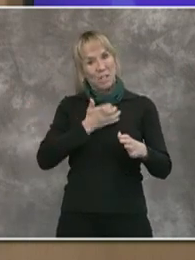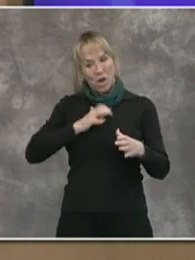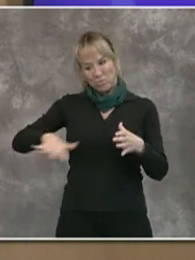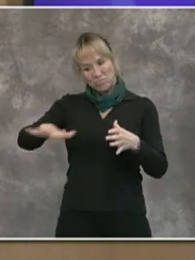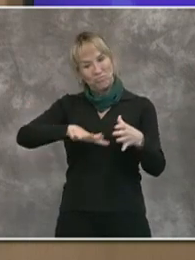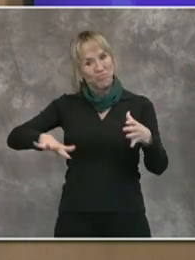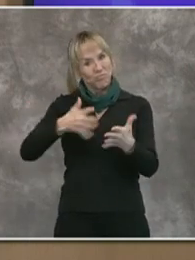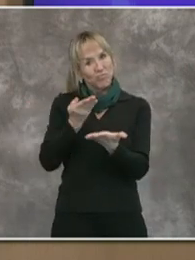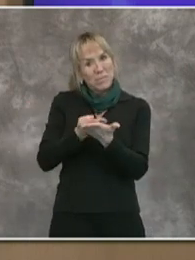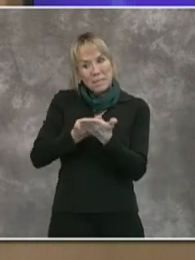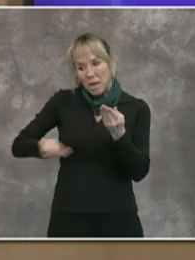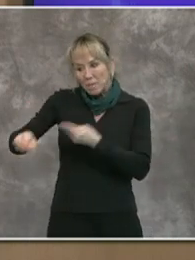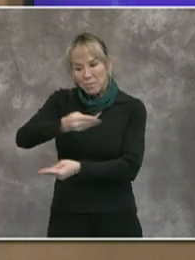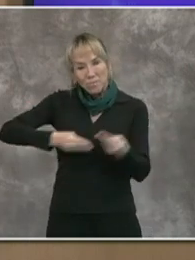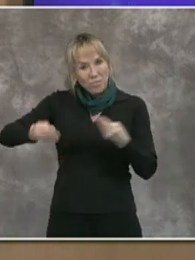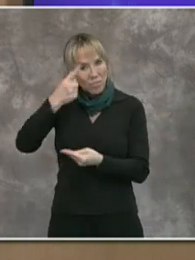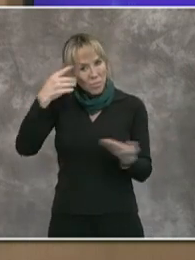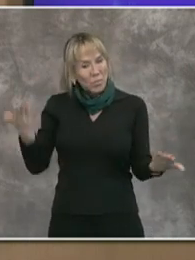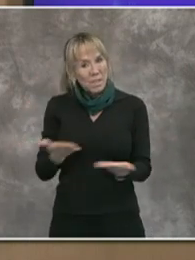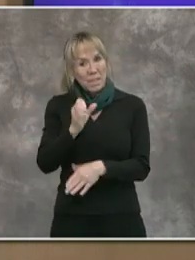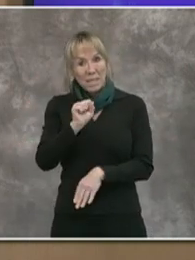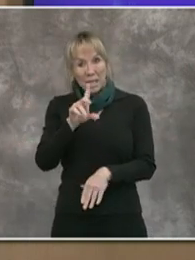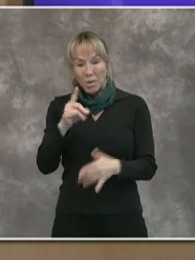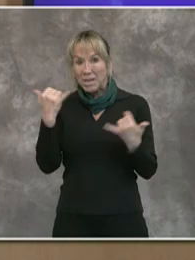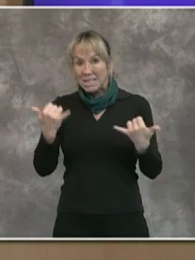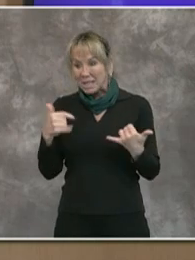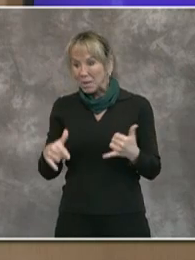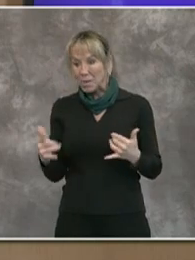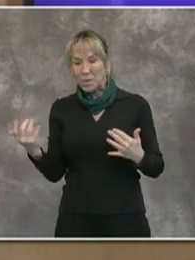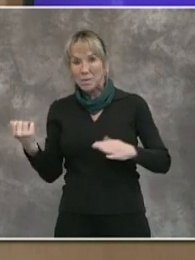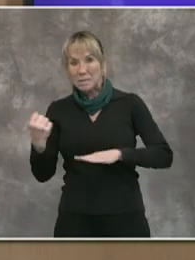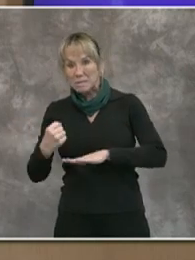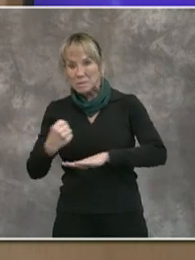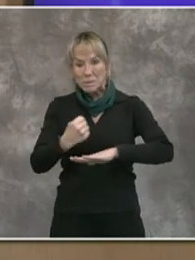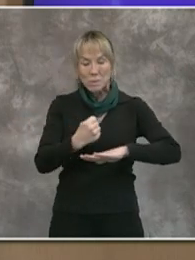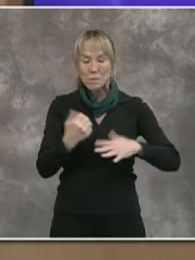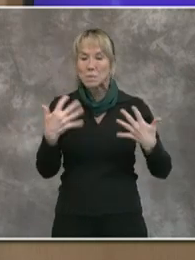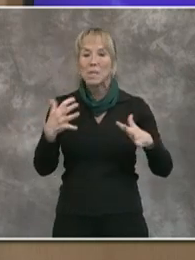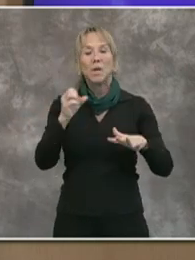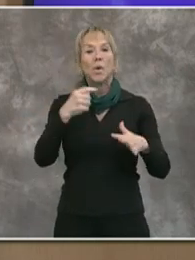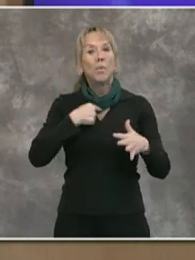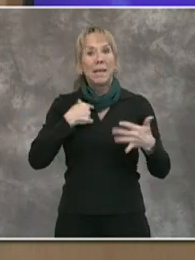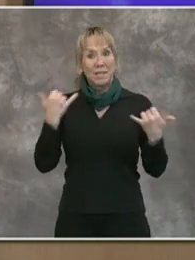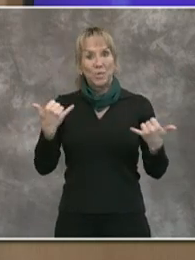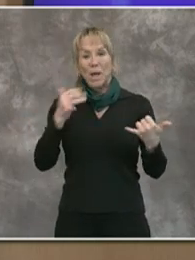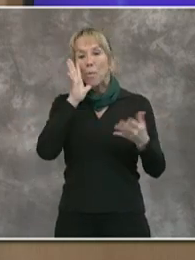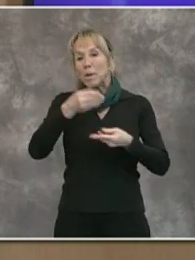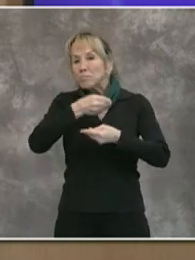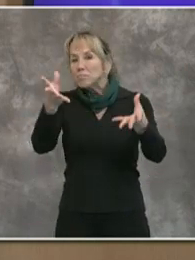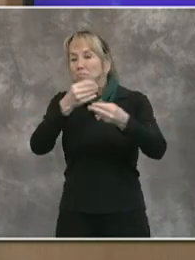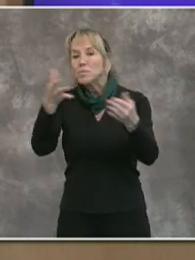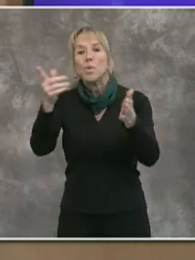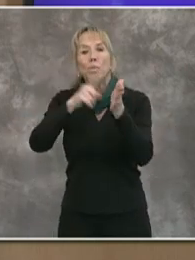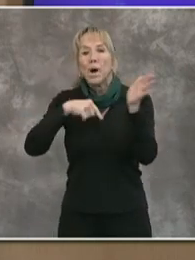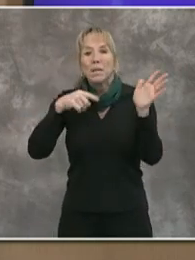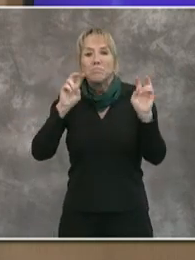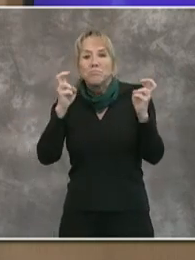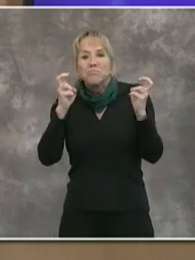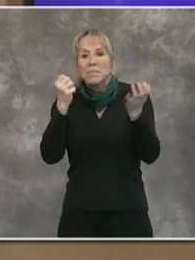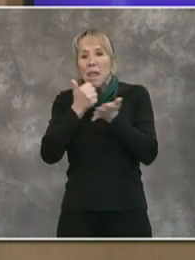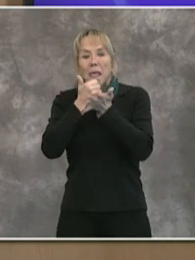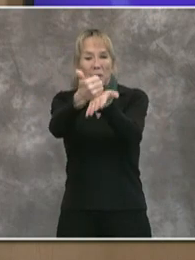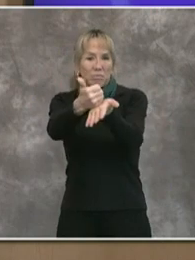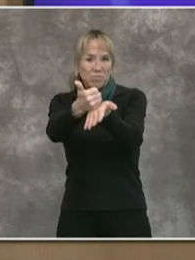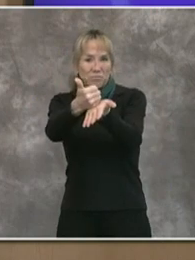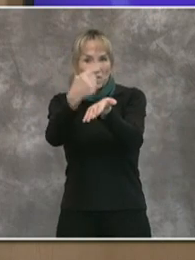economy. So today we'll be highlighting the resources that are available to our local businesses, and to help